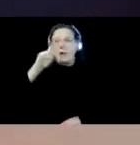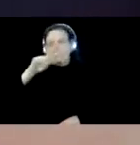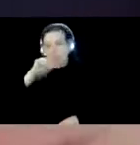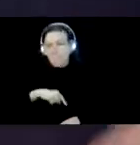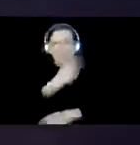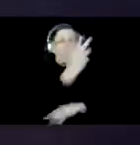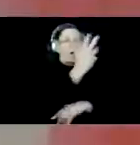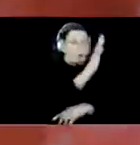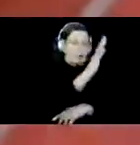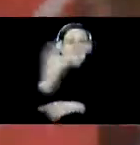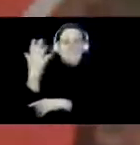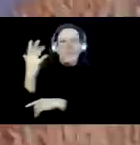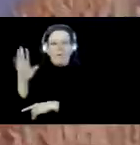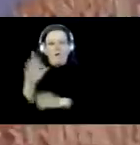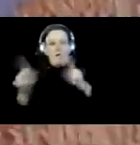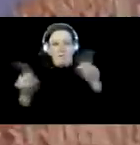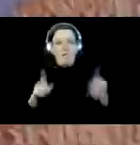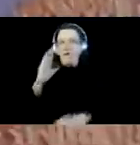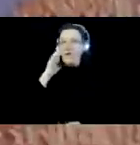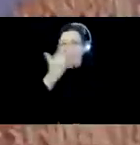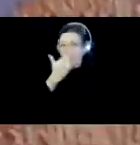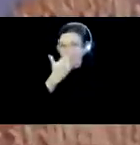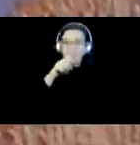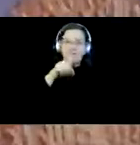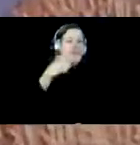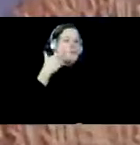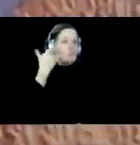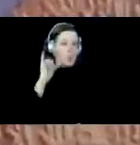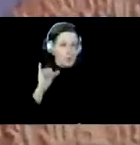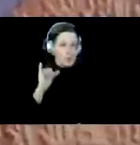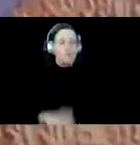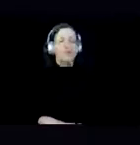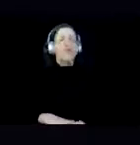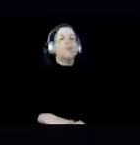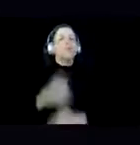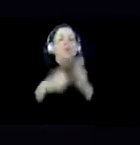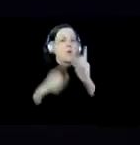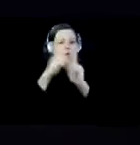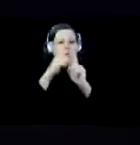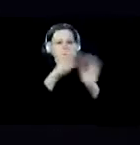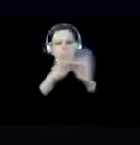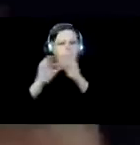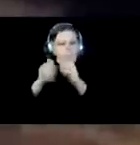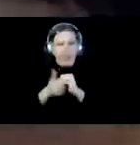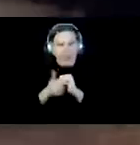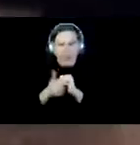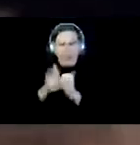that. This is rose, and this is gold. What do words have to do with anything? Or pictures, for that matter.